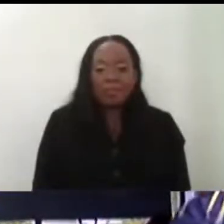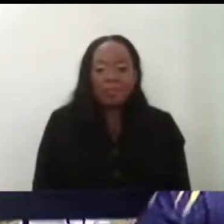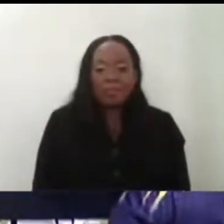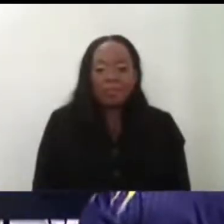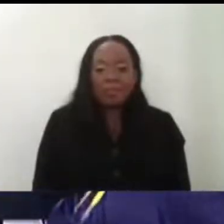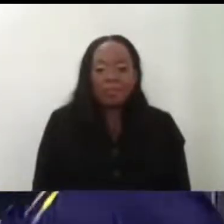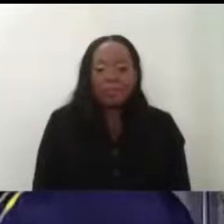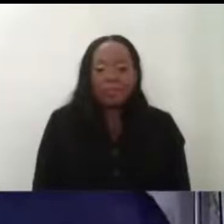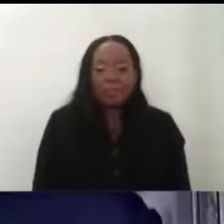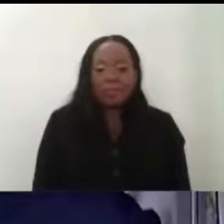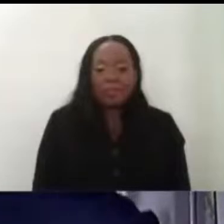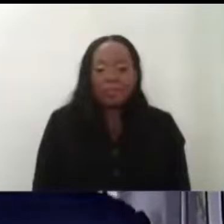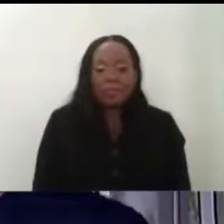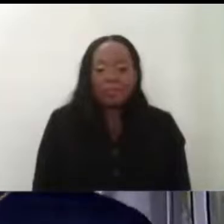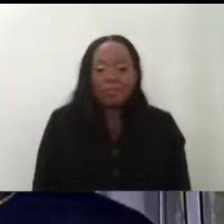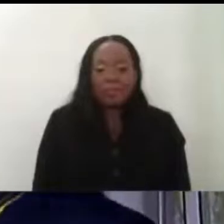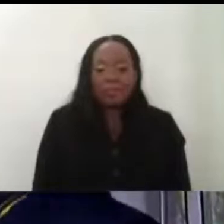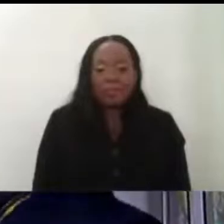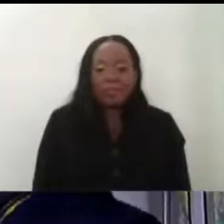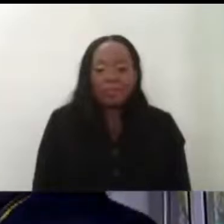bus, so you gonna know.